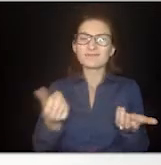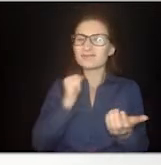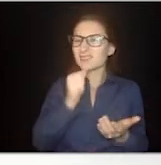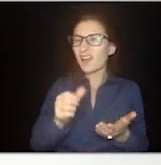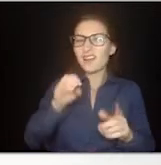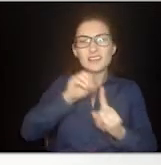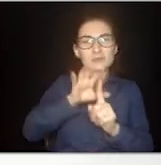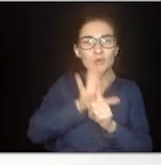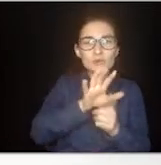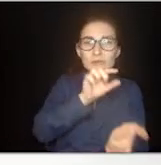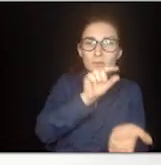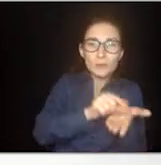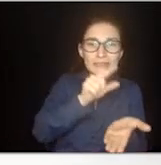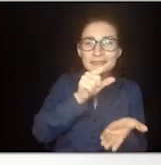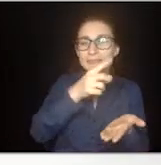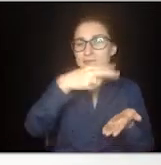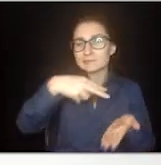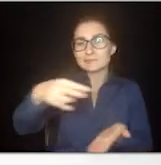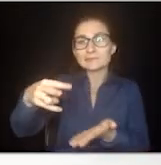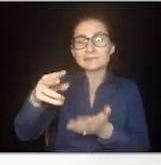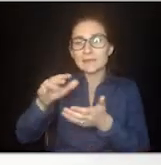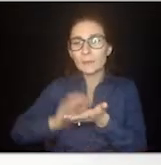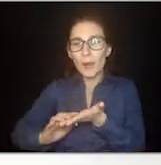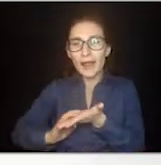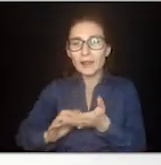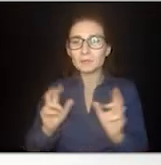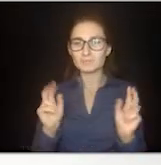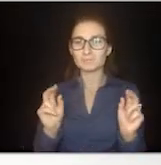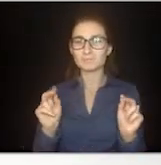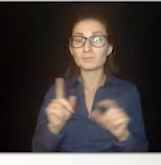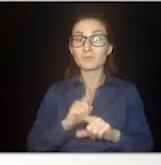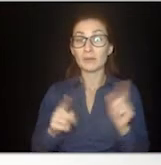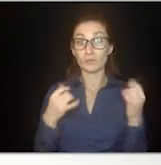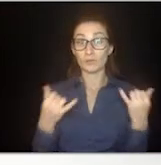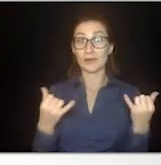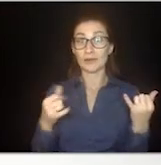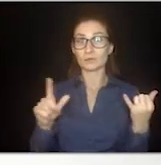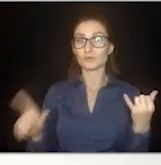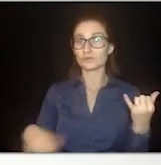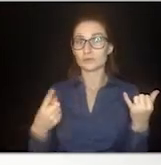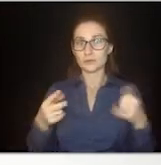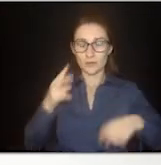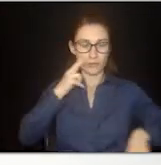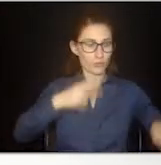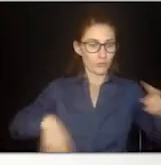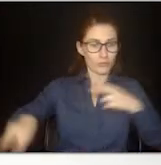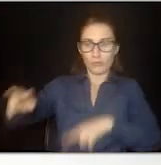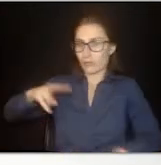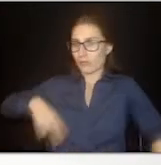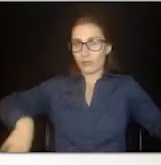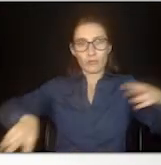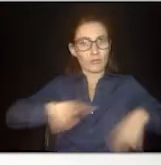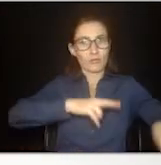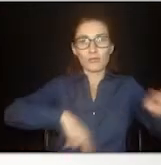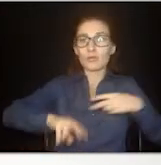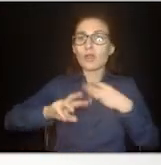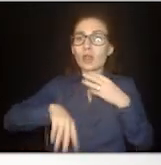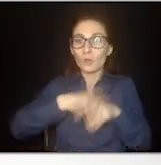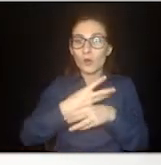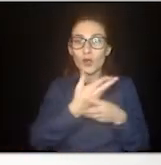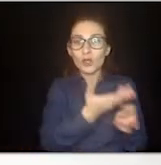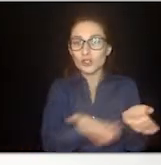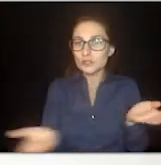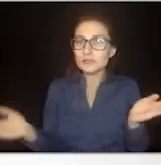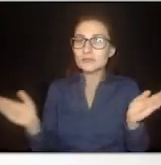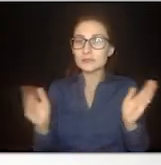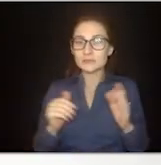Braille, but thinking that all they're doing right now is organizing their world. Okay? And that's one of the things we